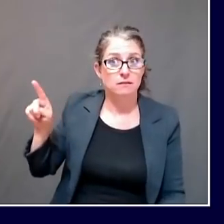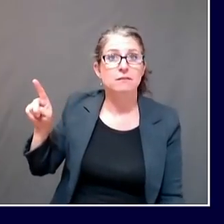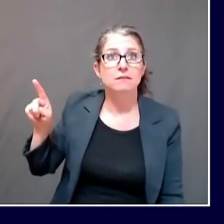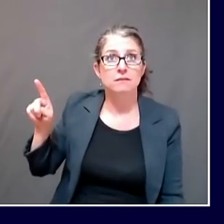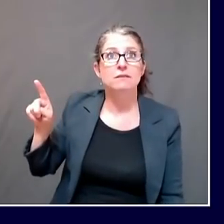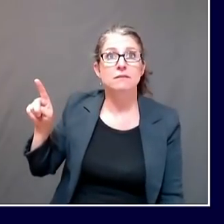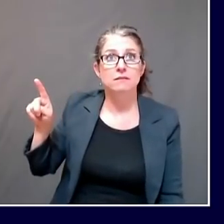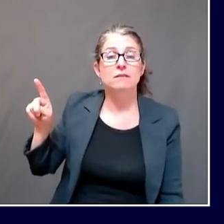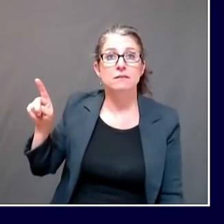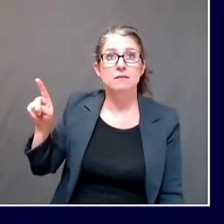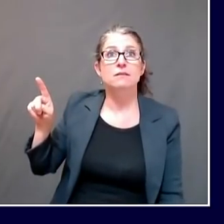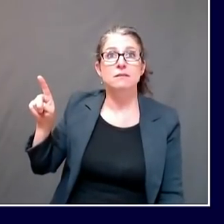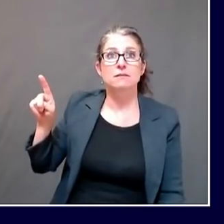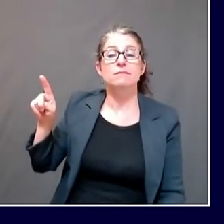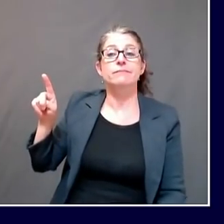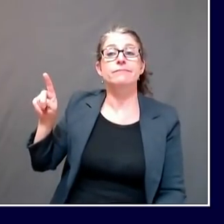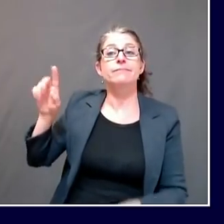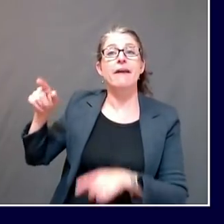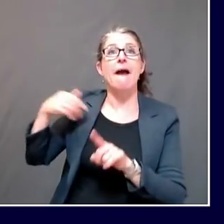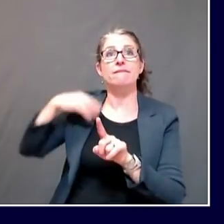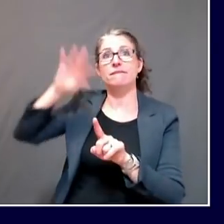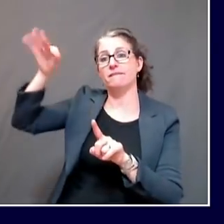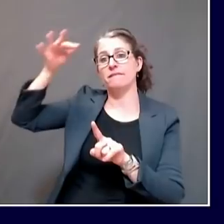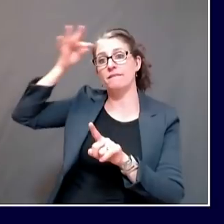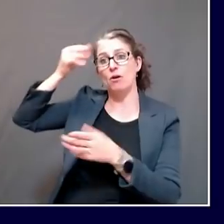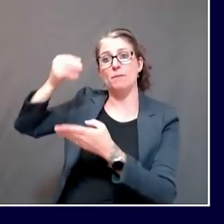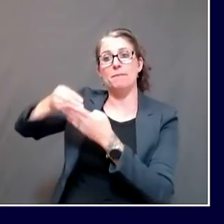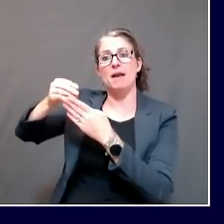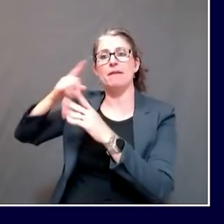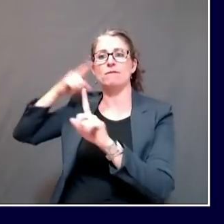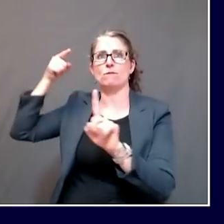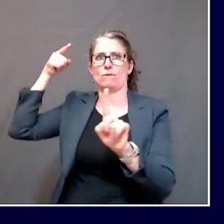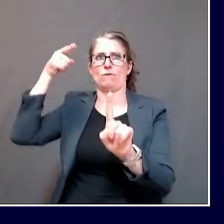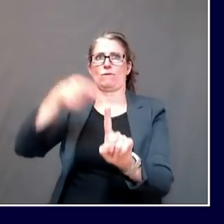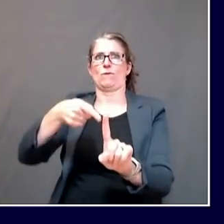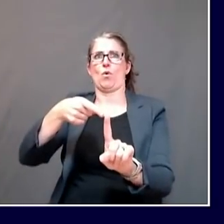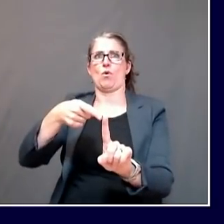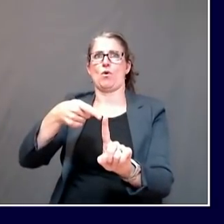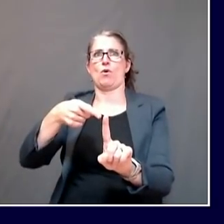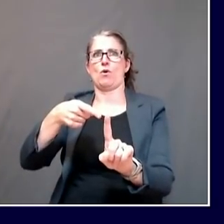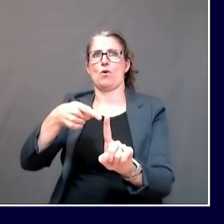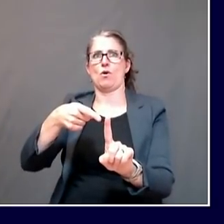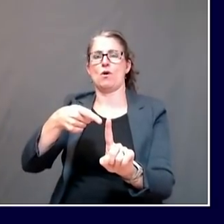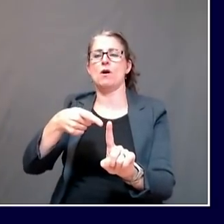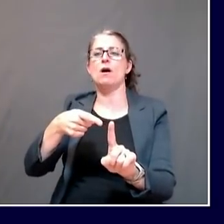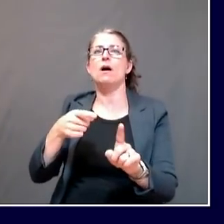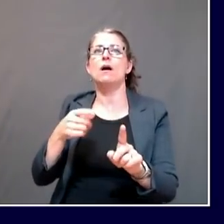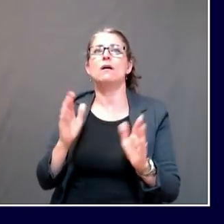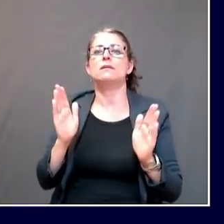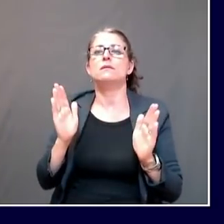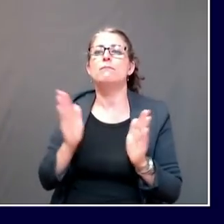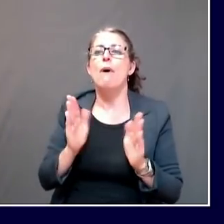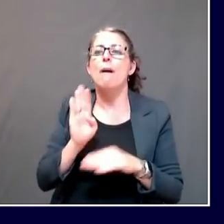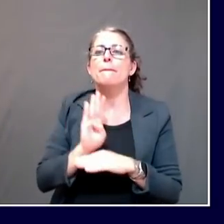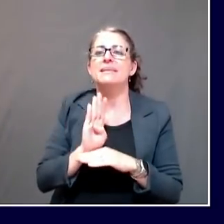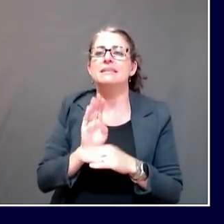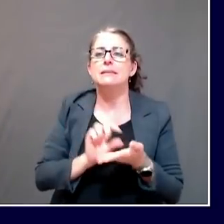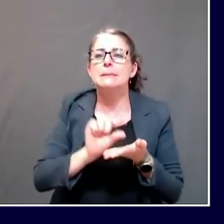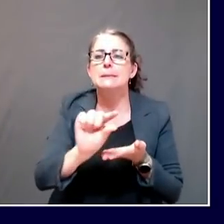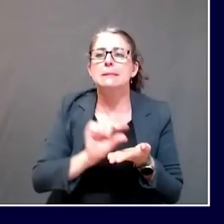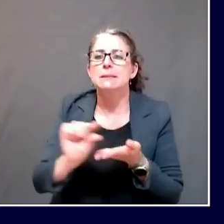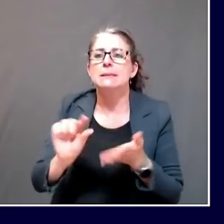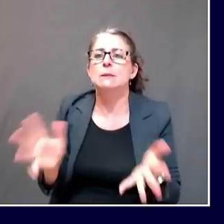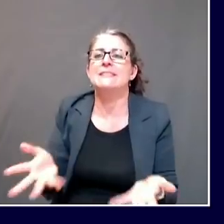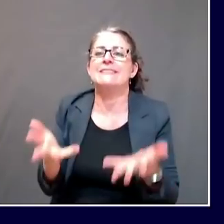economic recovery efforts and small grants to businesses. And I hope they will use them